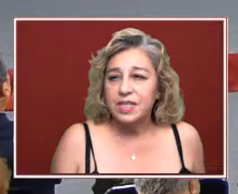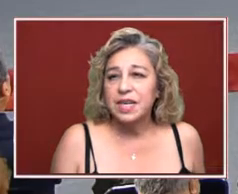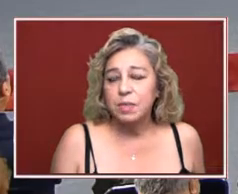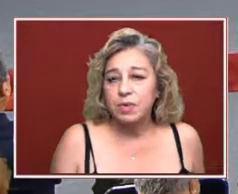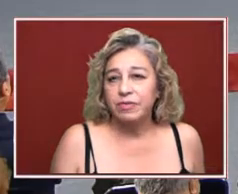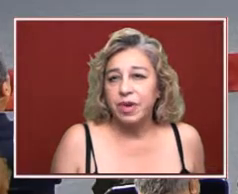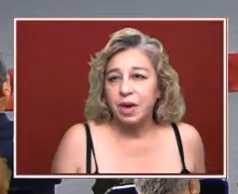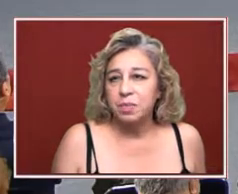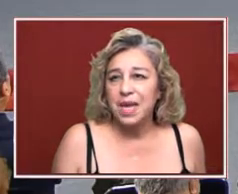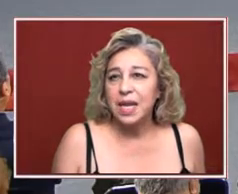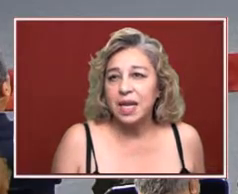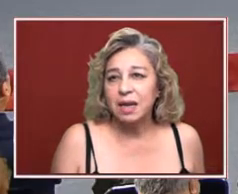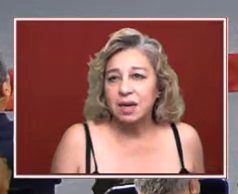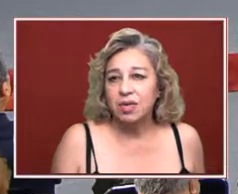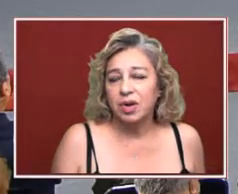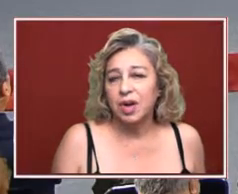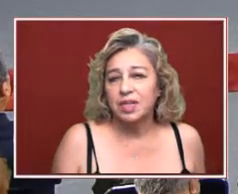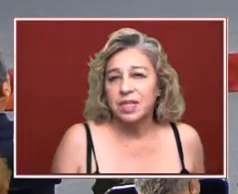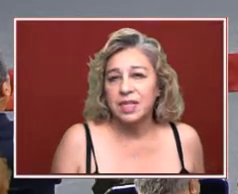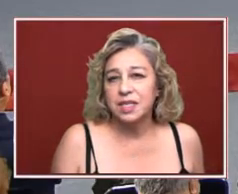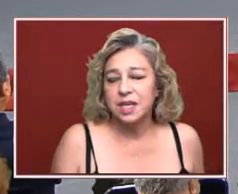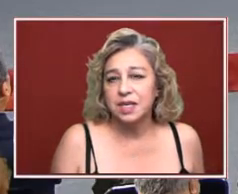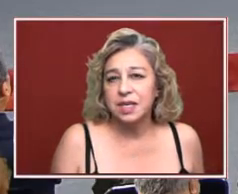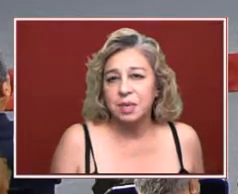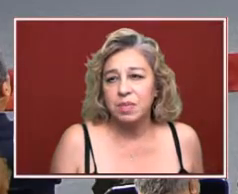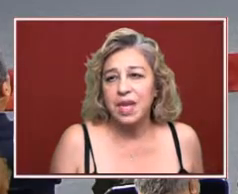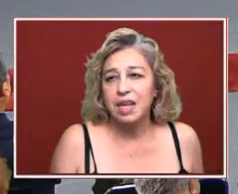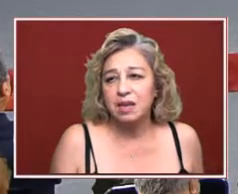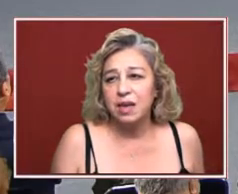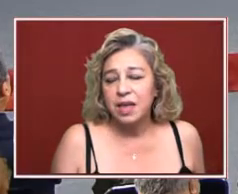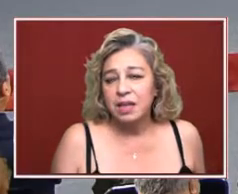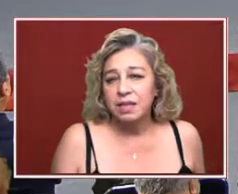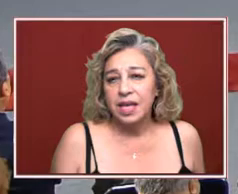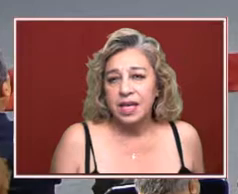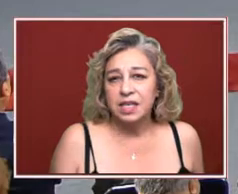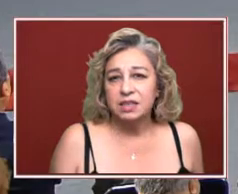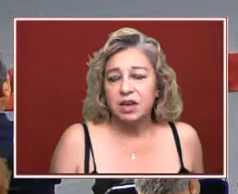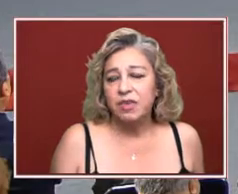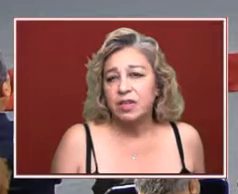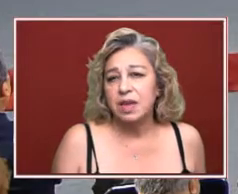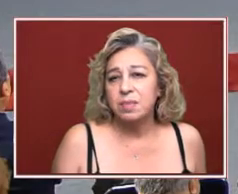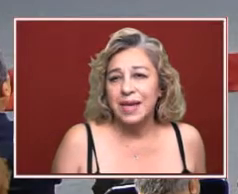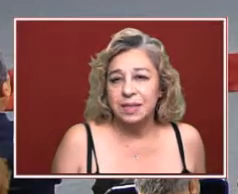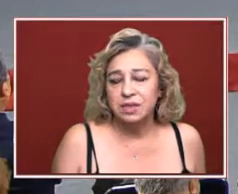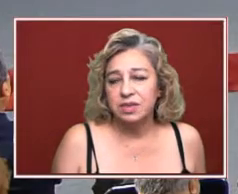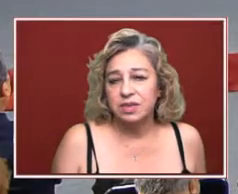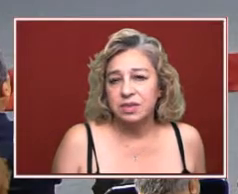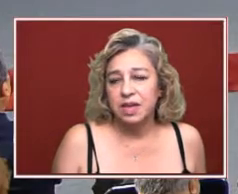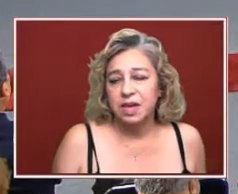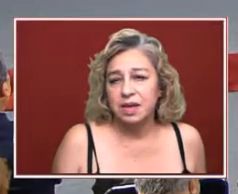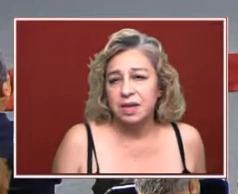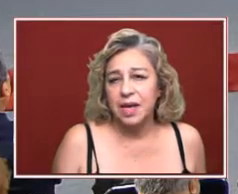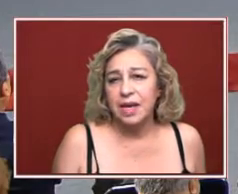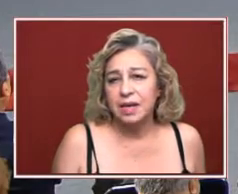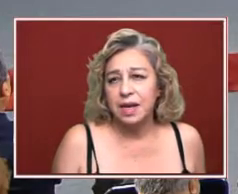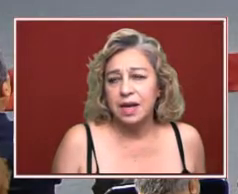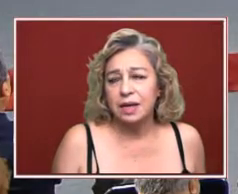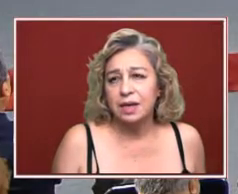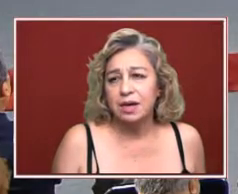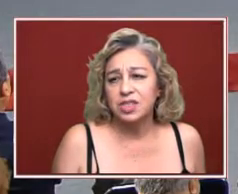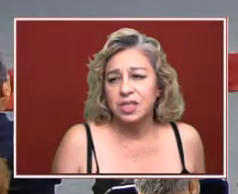for this type of meeting or consulate type meeting that is of all the ambassadors